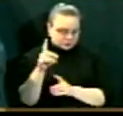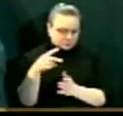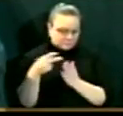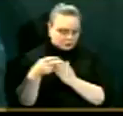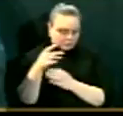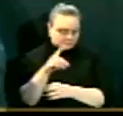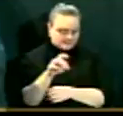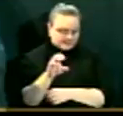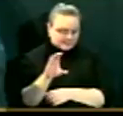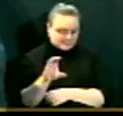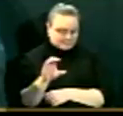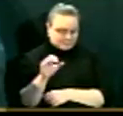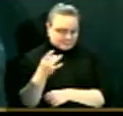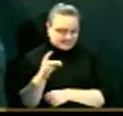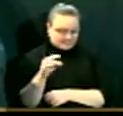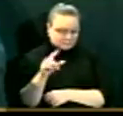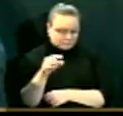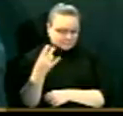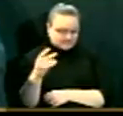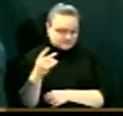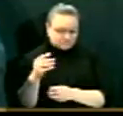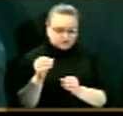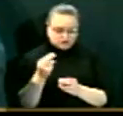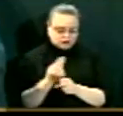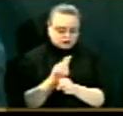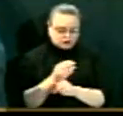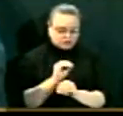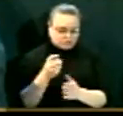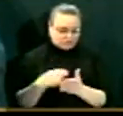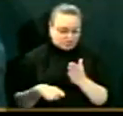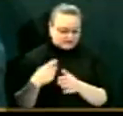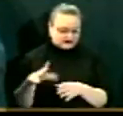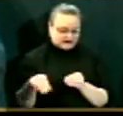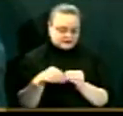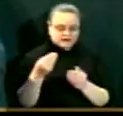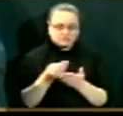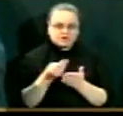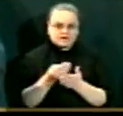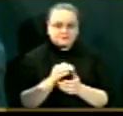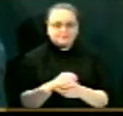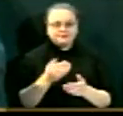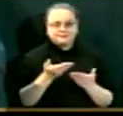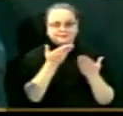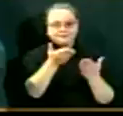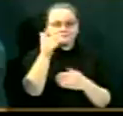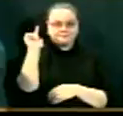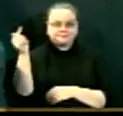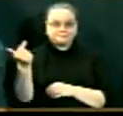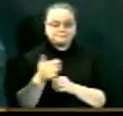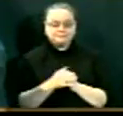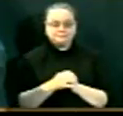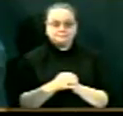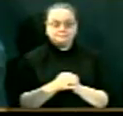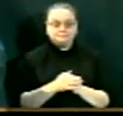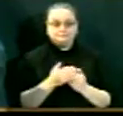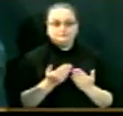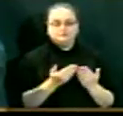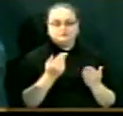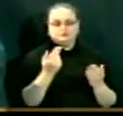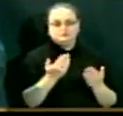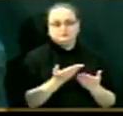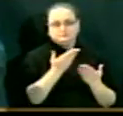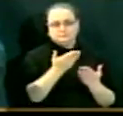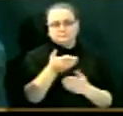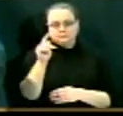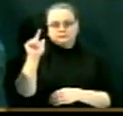December 18, 2017, using no-cost extension funding. So moved. Motion by Ms. Roundtree,